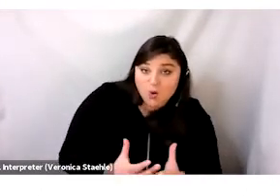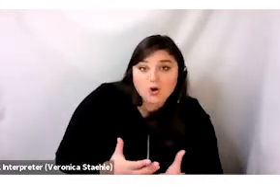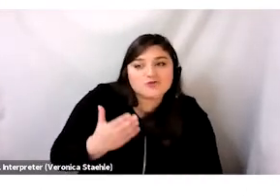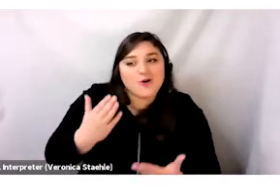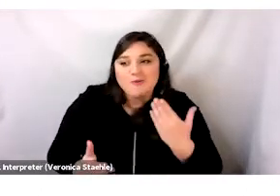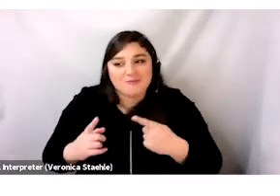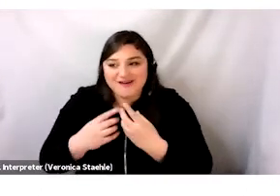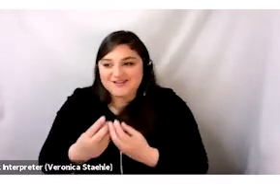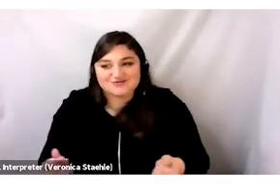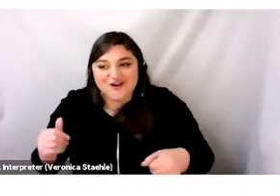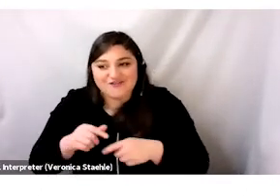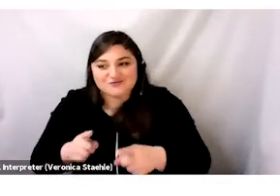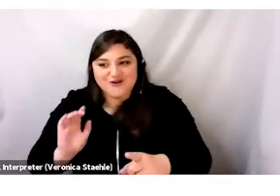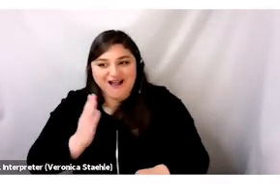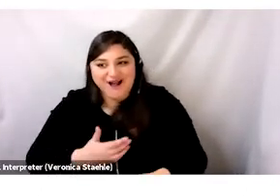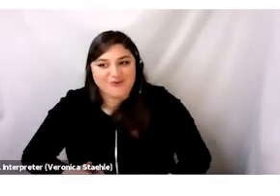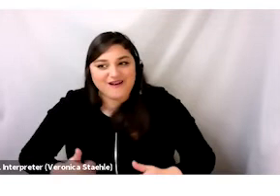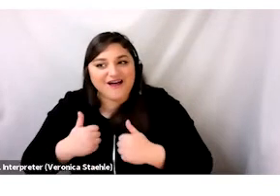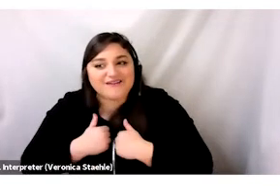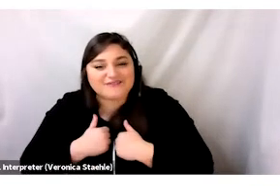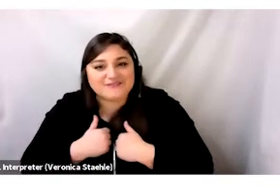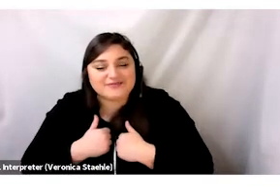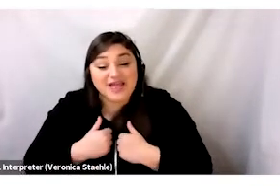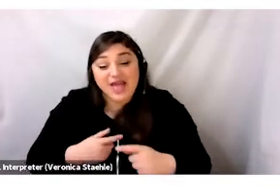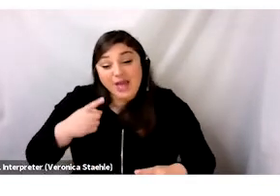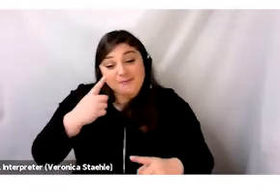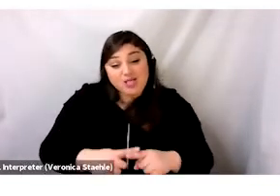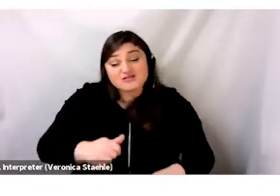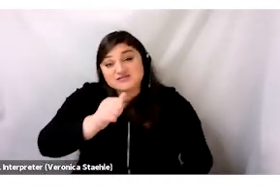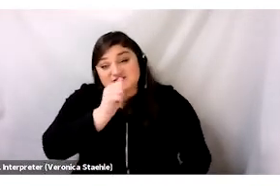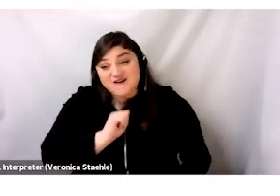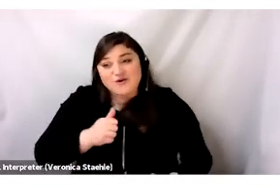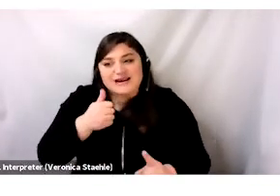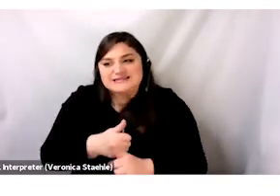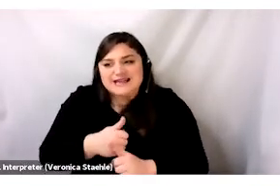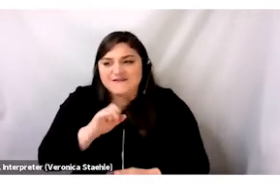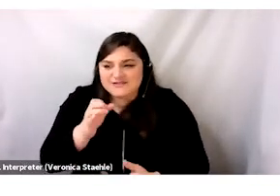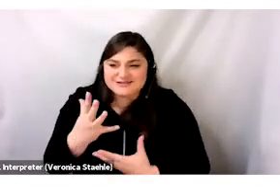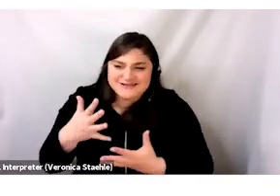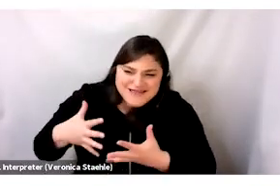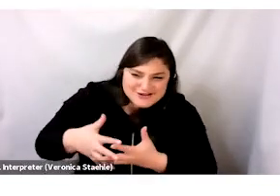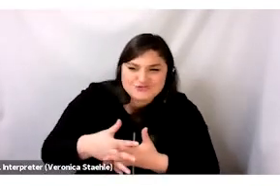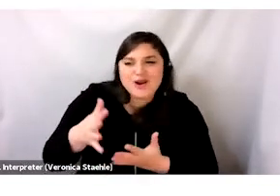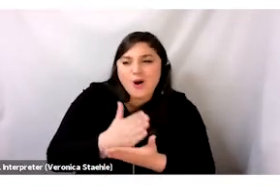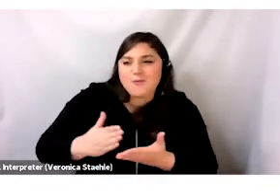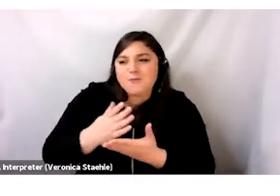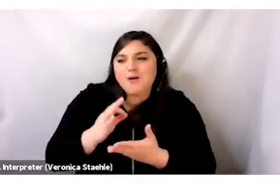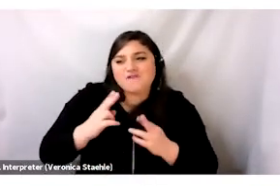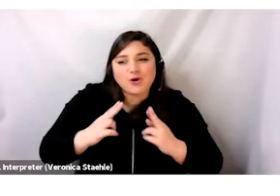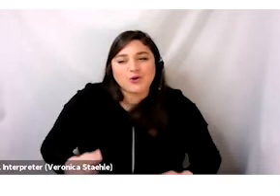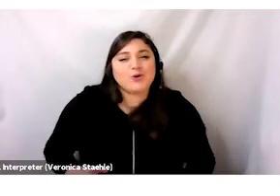a condition of human existence. So it's important to, again, use meditation to